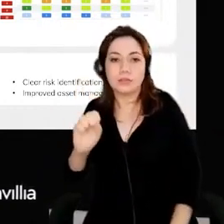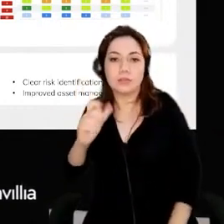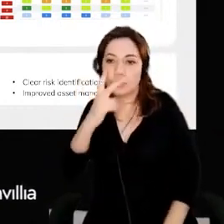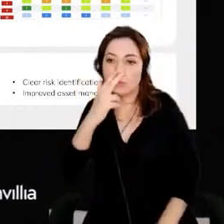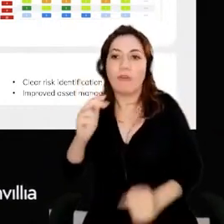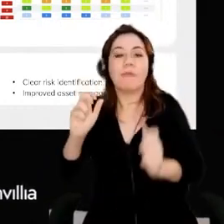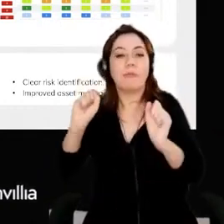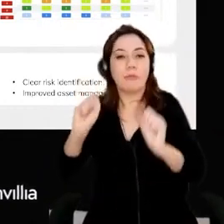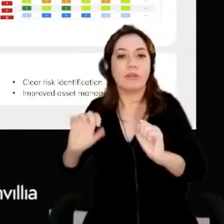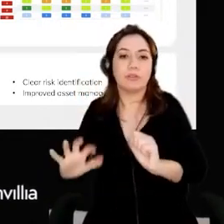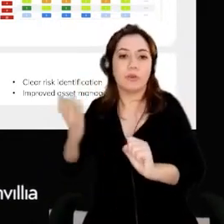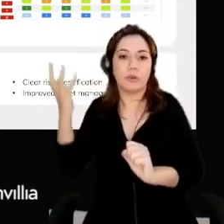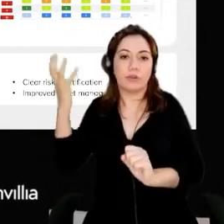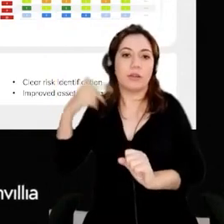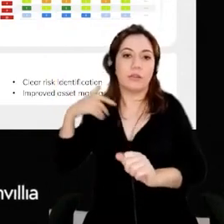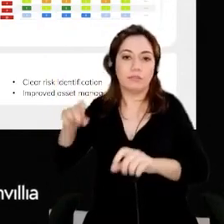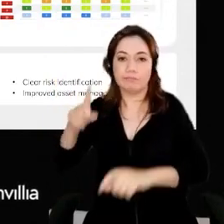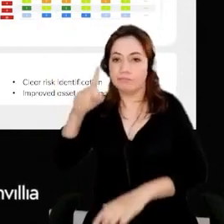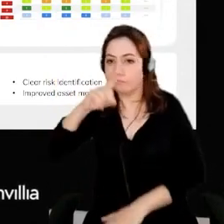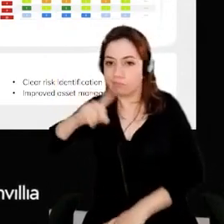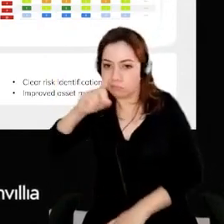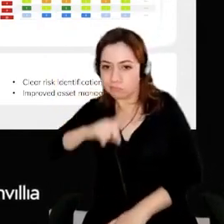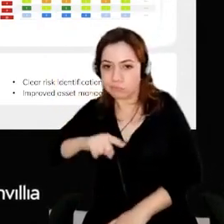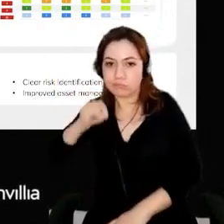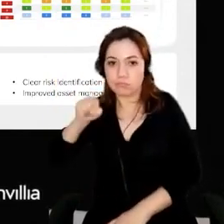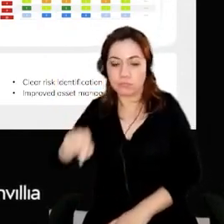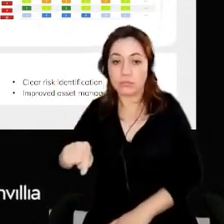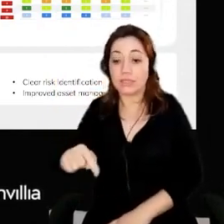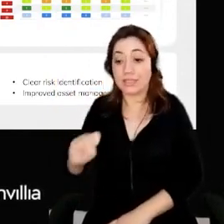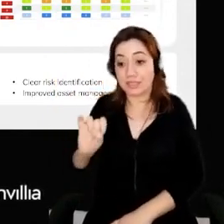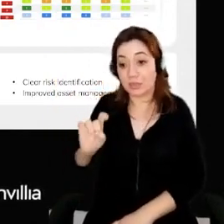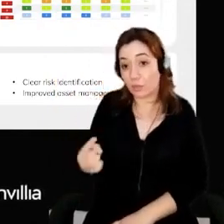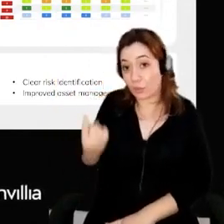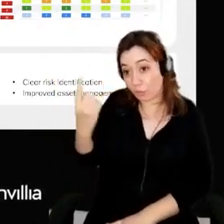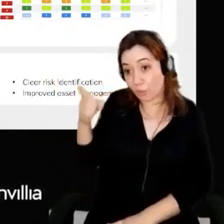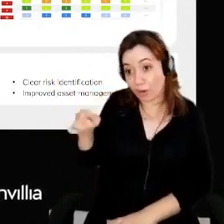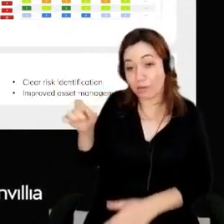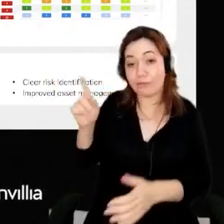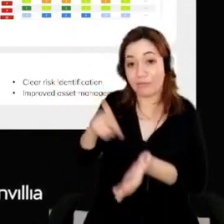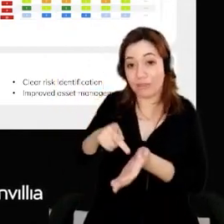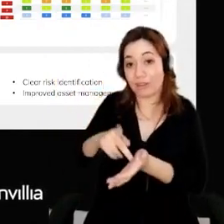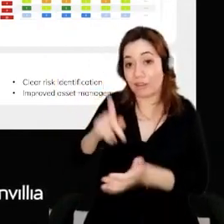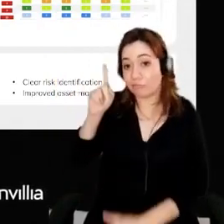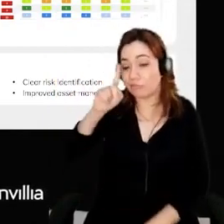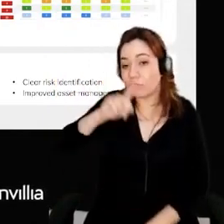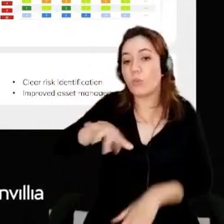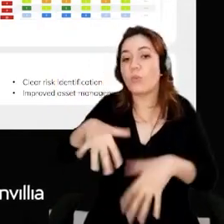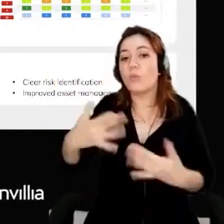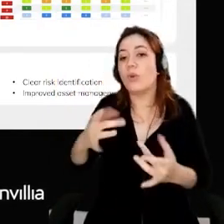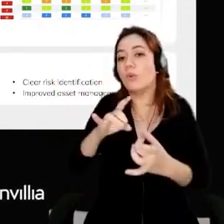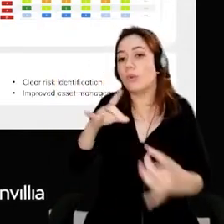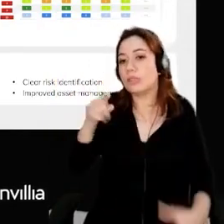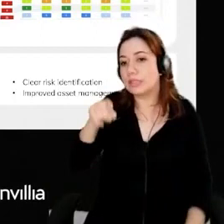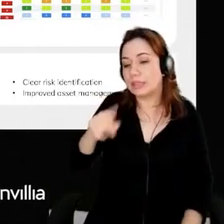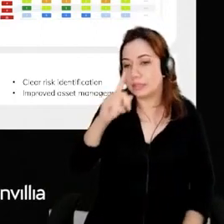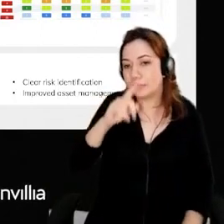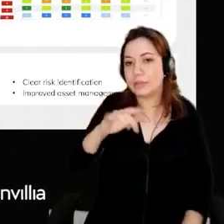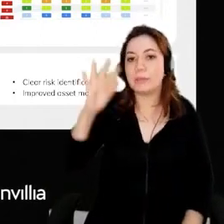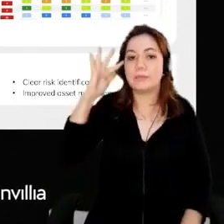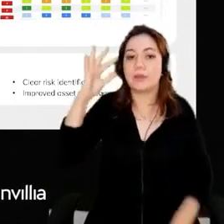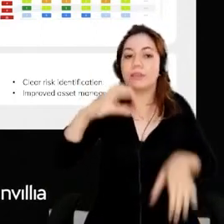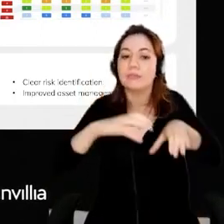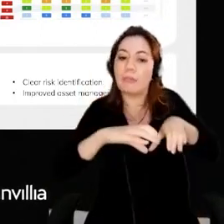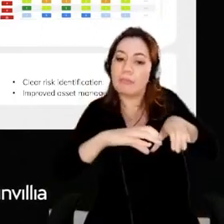is to say, okay, if an asset does fail, what's the consequence of failure, right? And so you can imagine if I have a pipe that's taking water